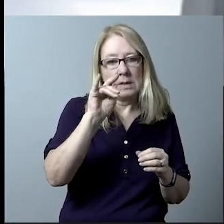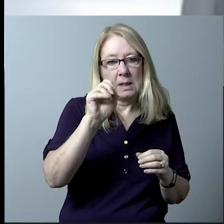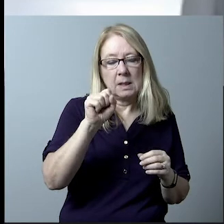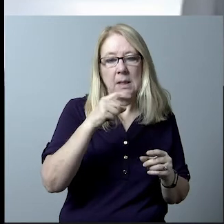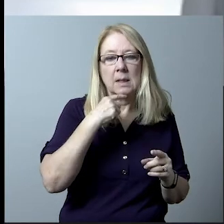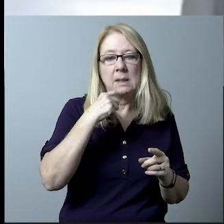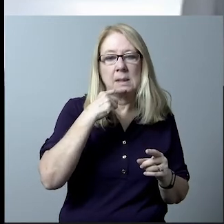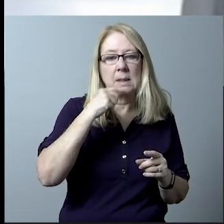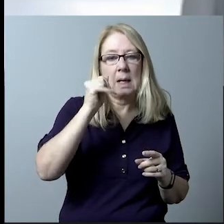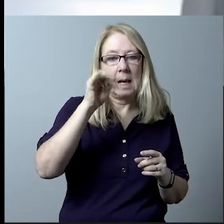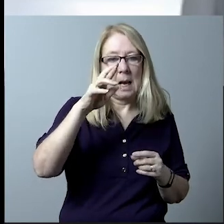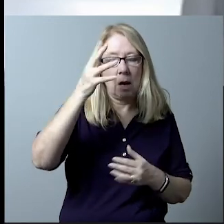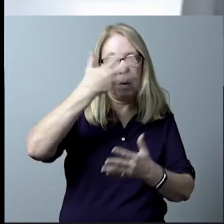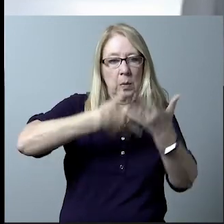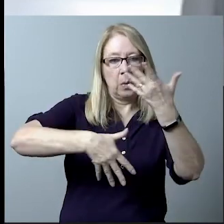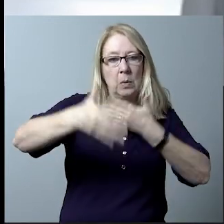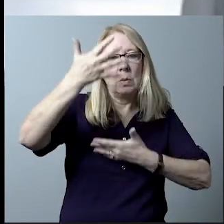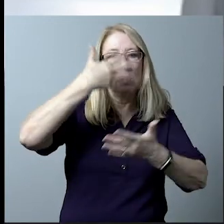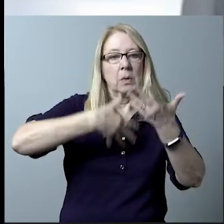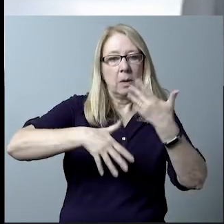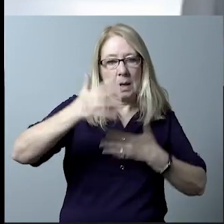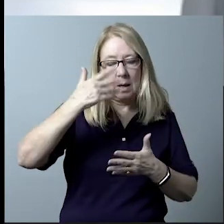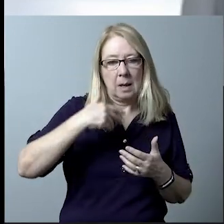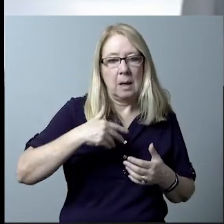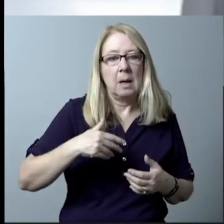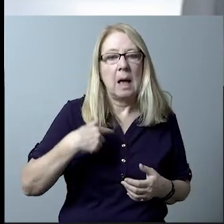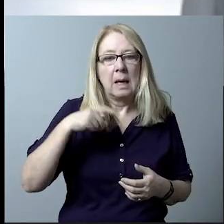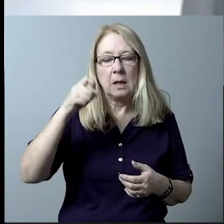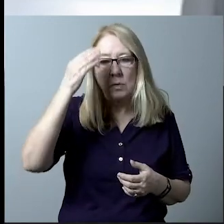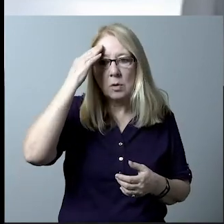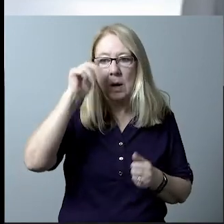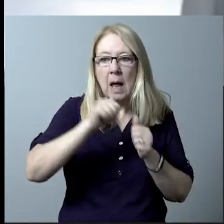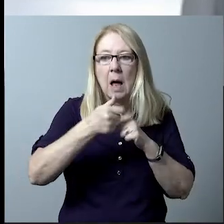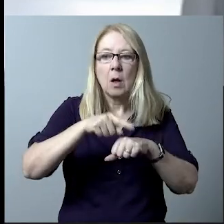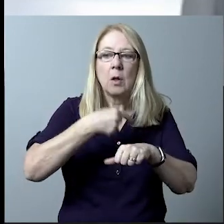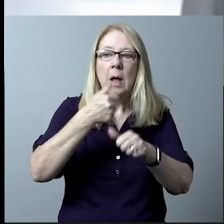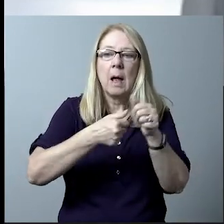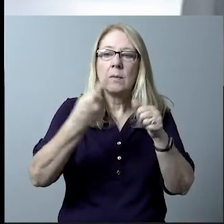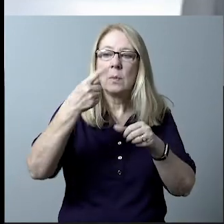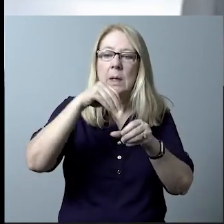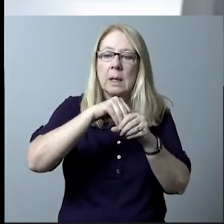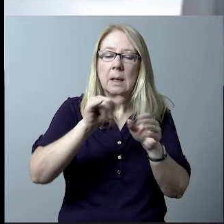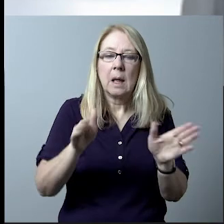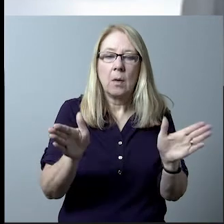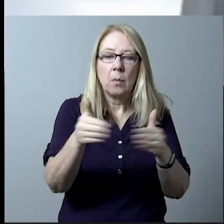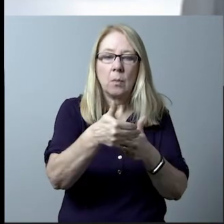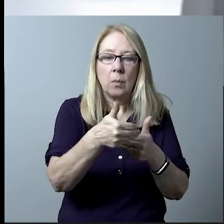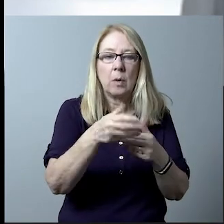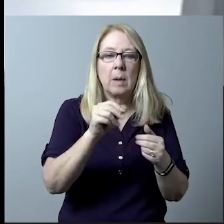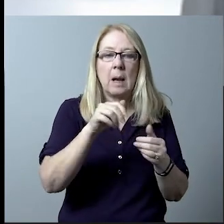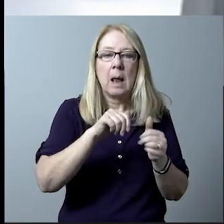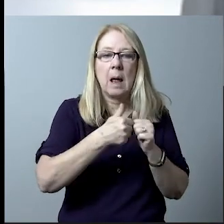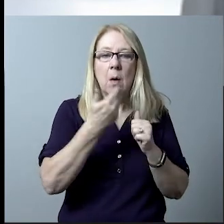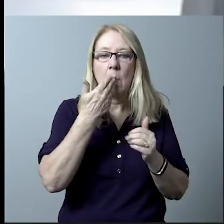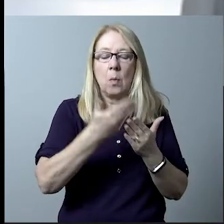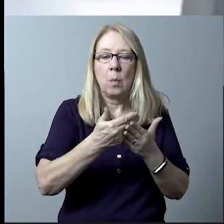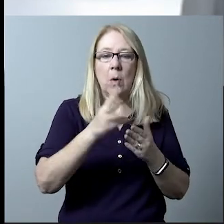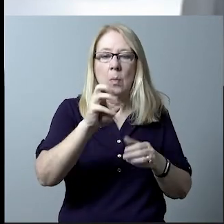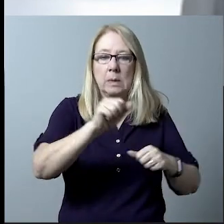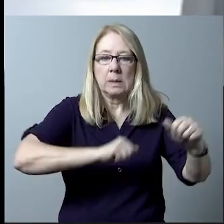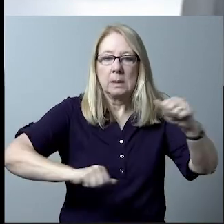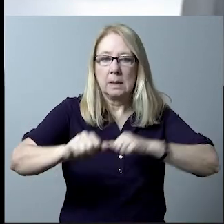facilities, thank you, Kent Marsh. He tells me the ventilation in the building every time. I need to know how long everybody was in the room together and how well